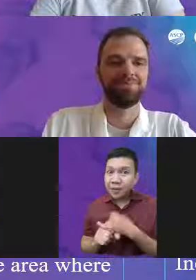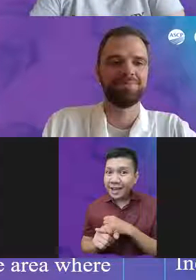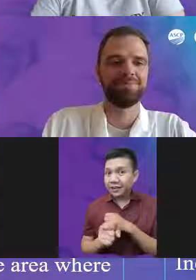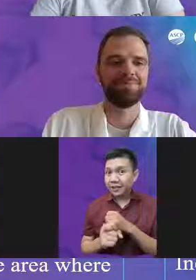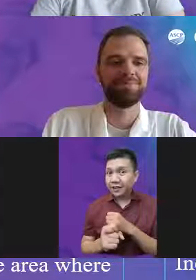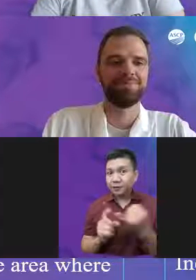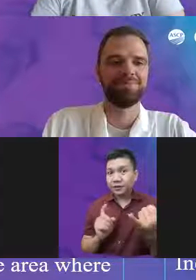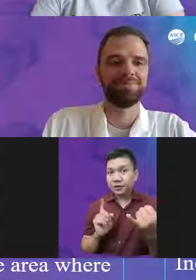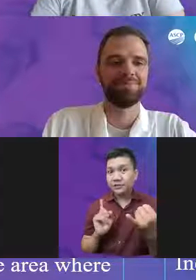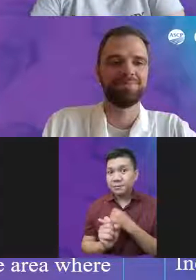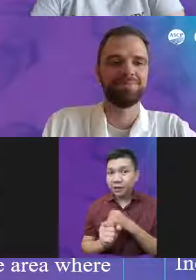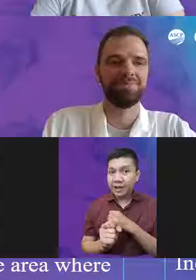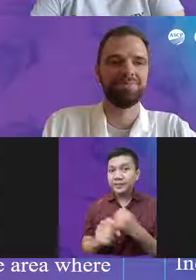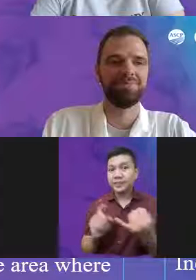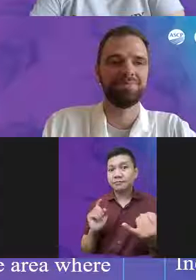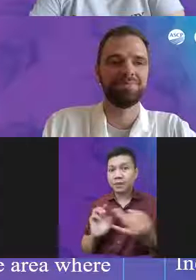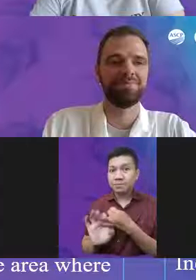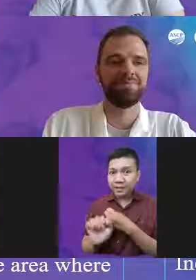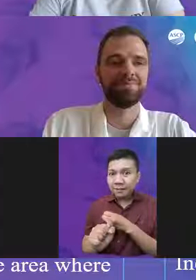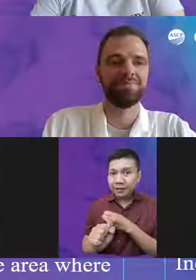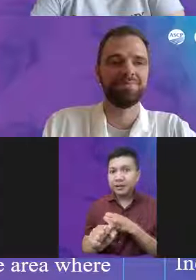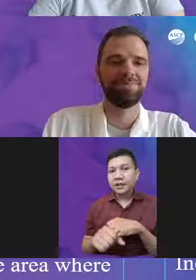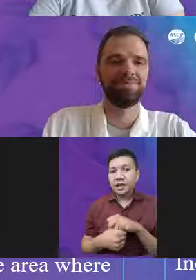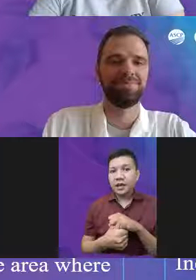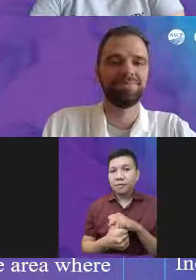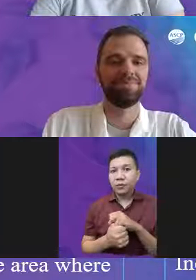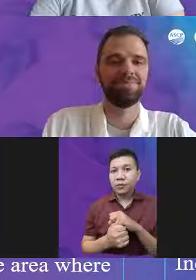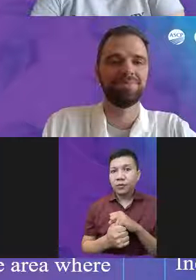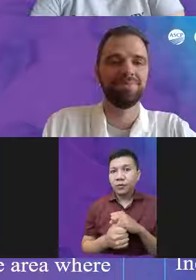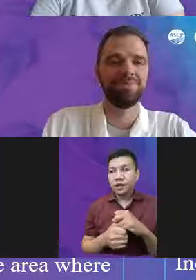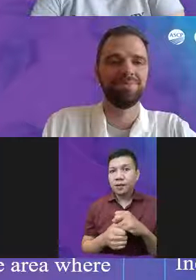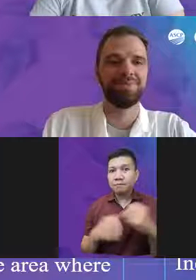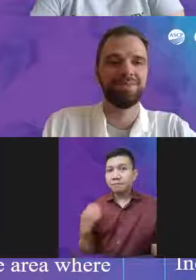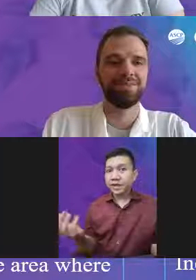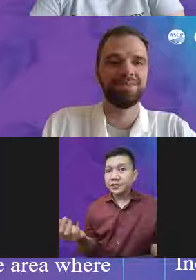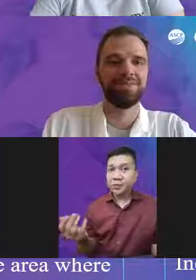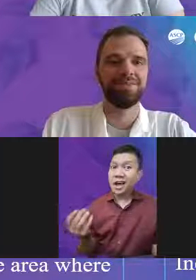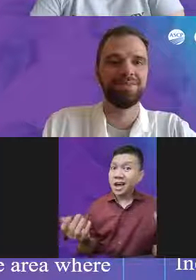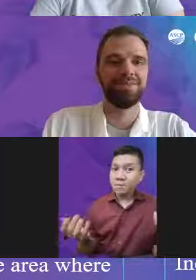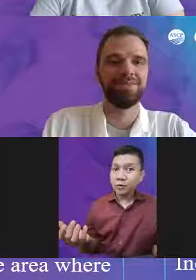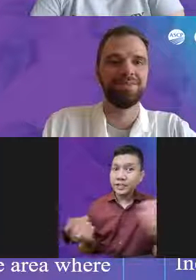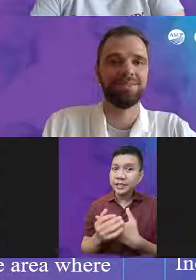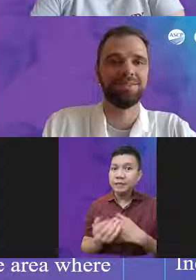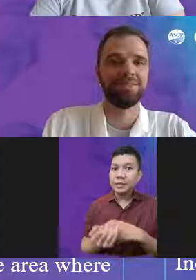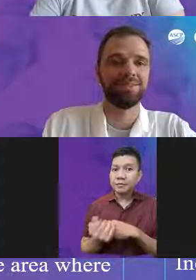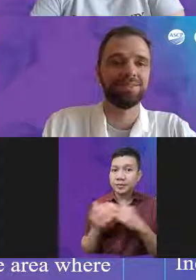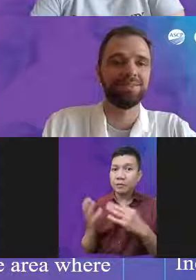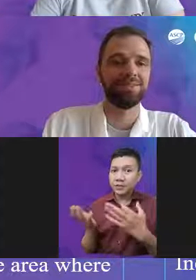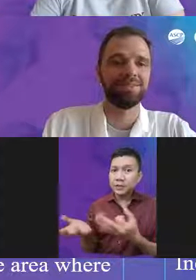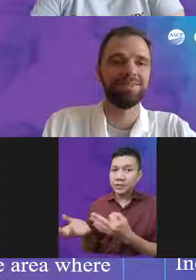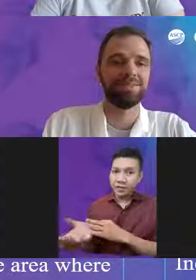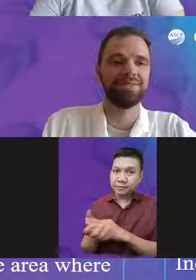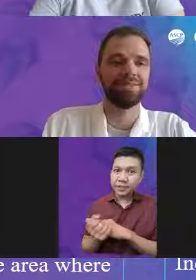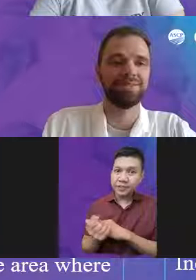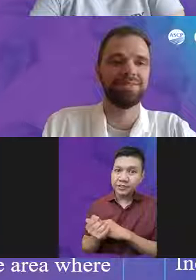it's pre-analytic, whether it's hemolyzed, lipemic, or patients with high protein, because that